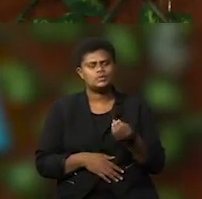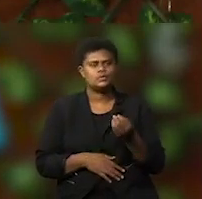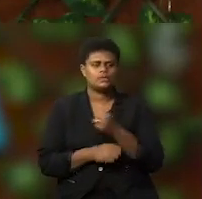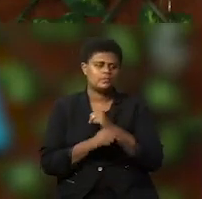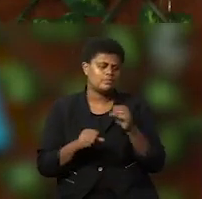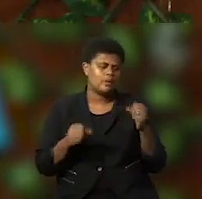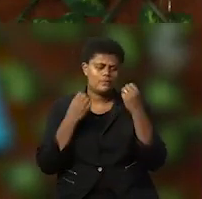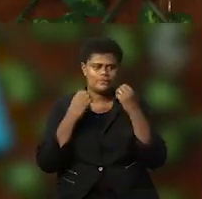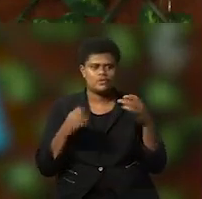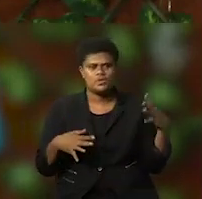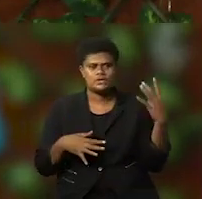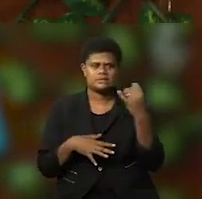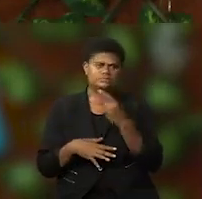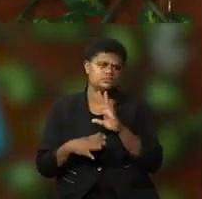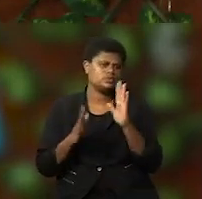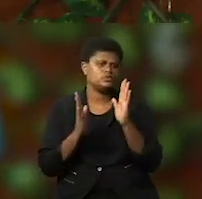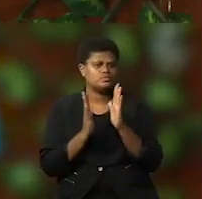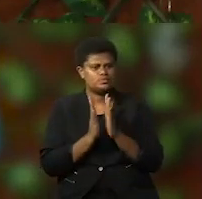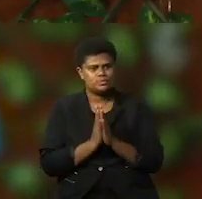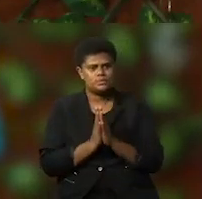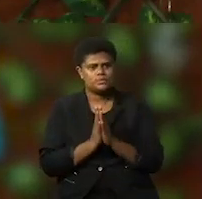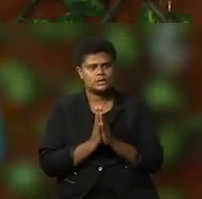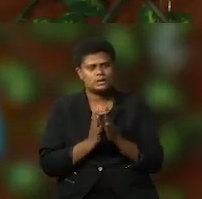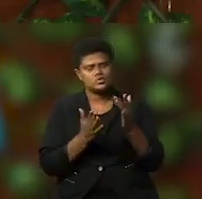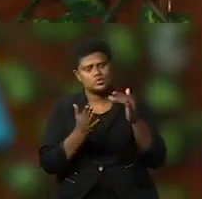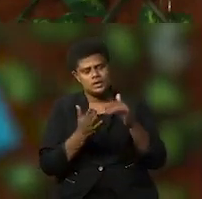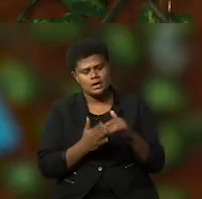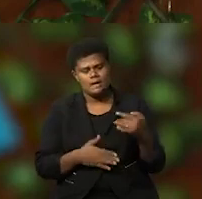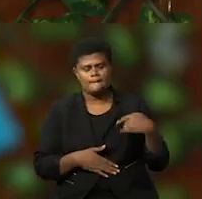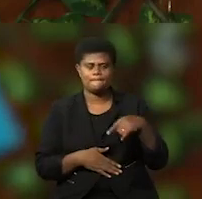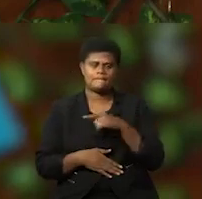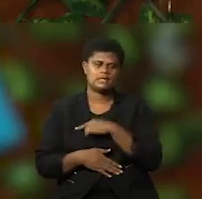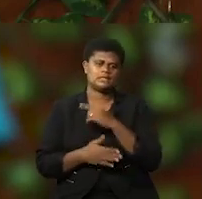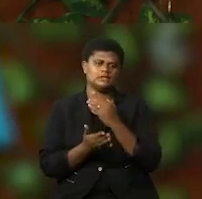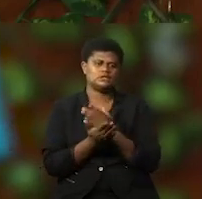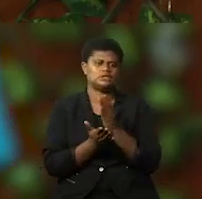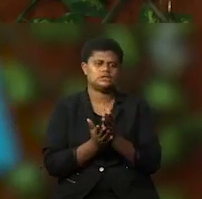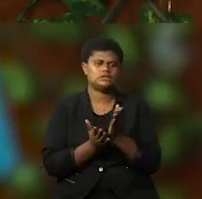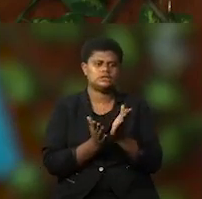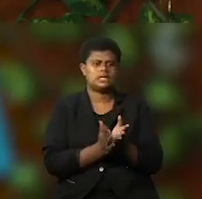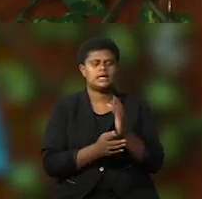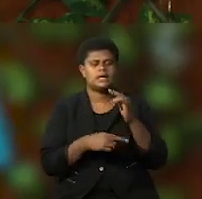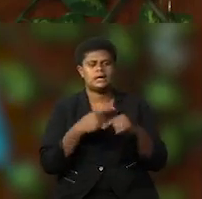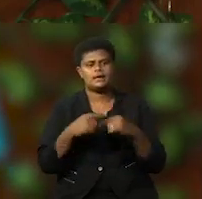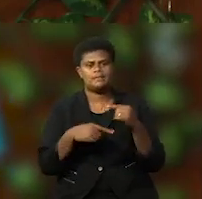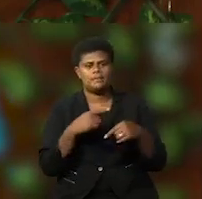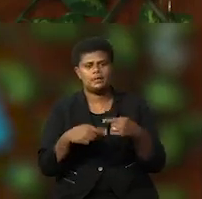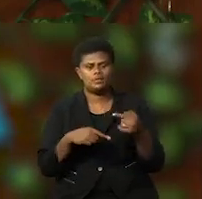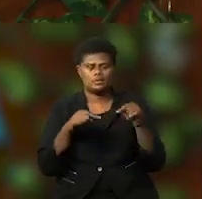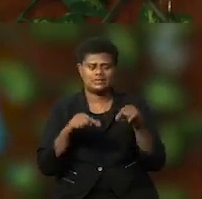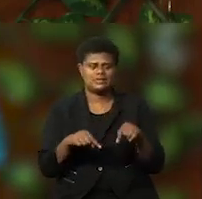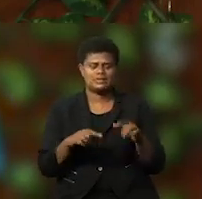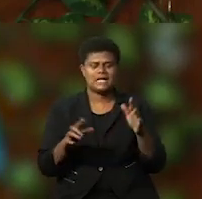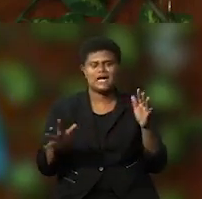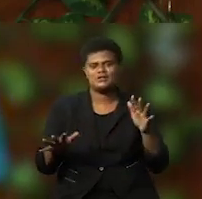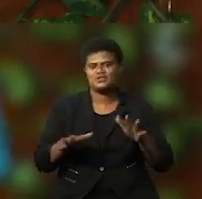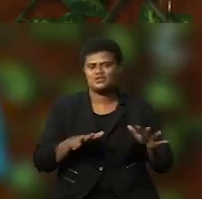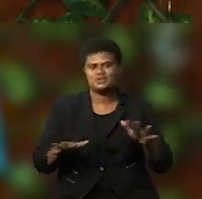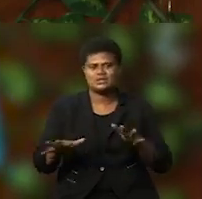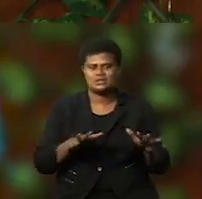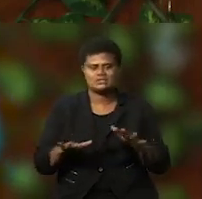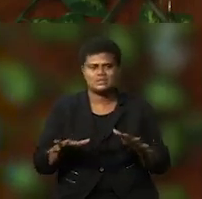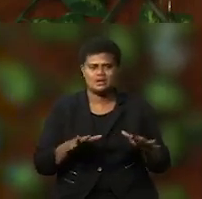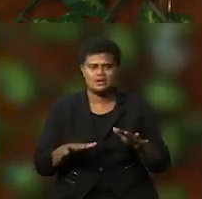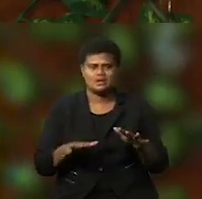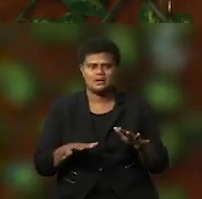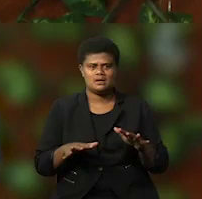us pray and continuously ask for His leading in each of our lives to help us share about this unshakable kingdom to all our friends and families